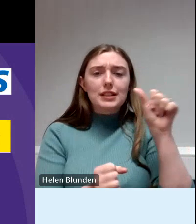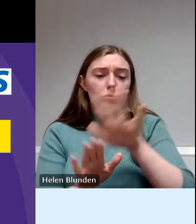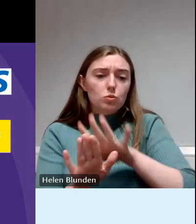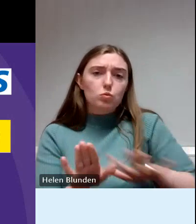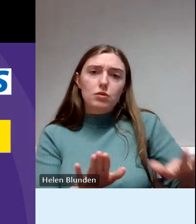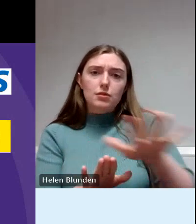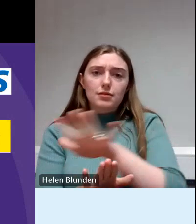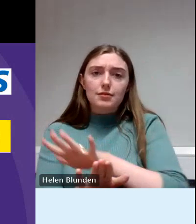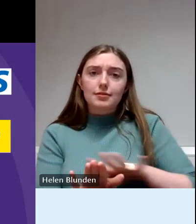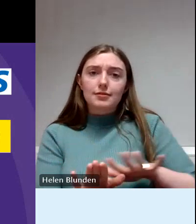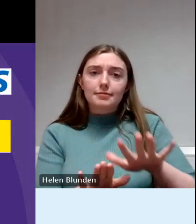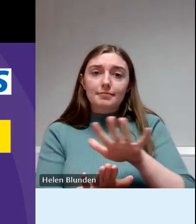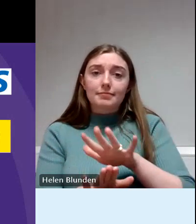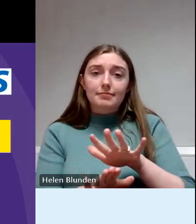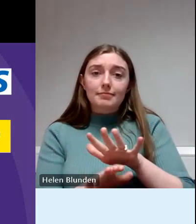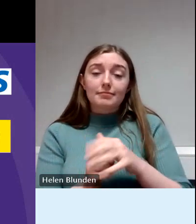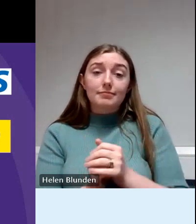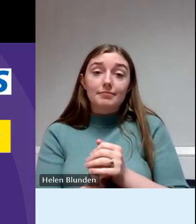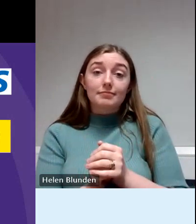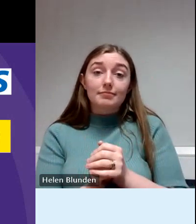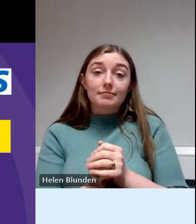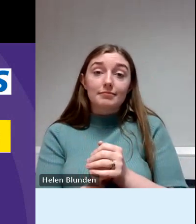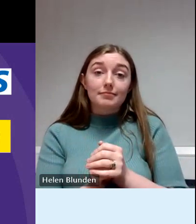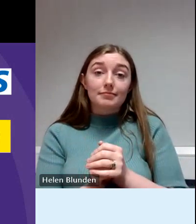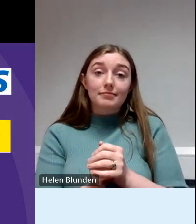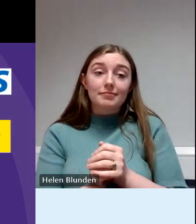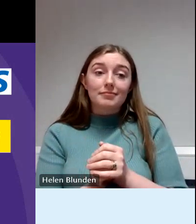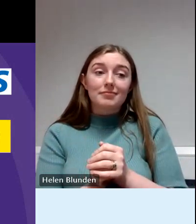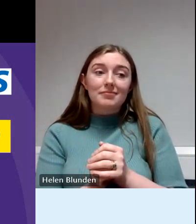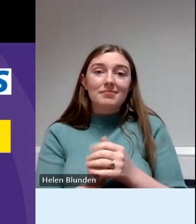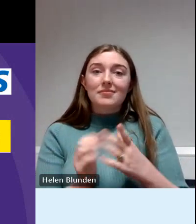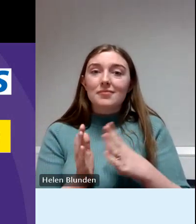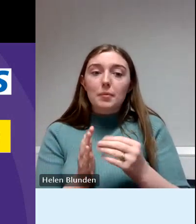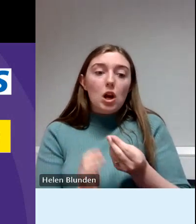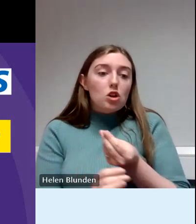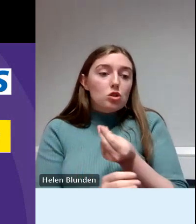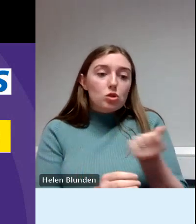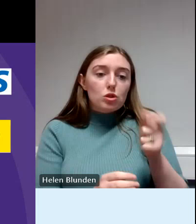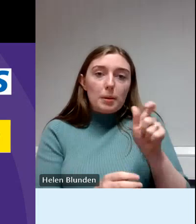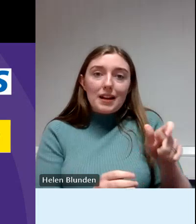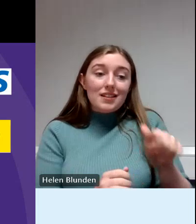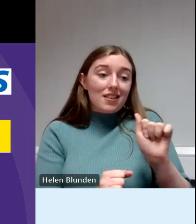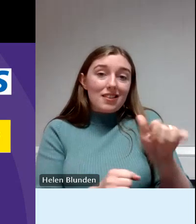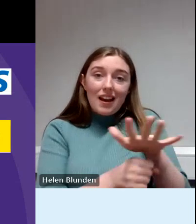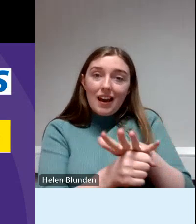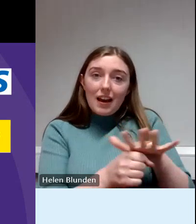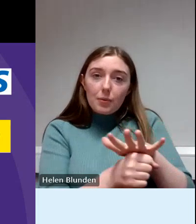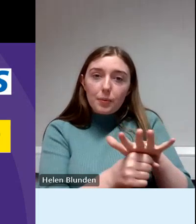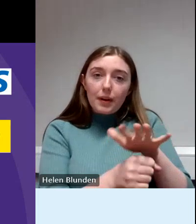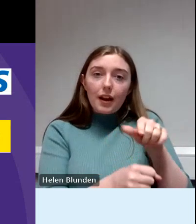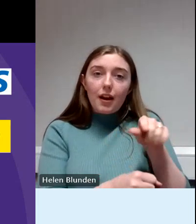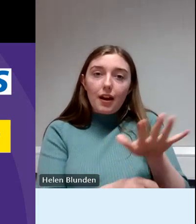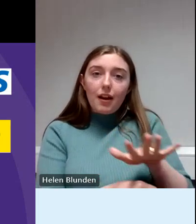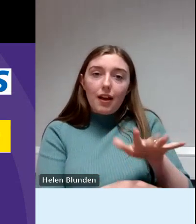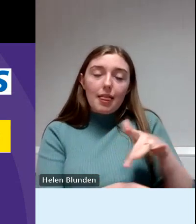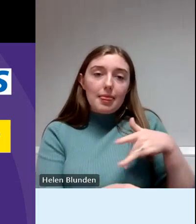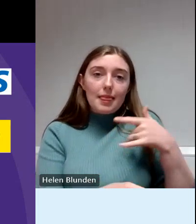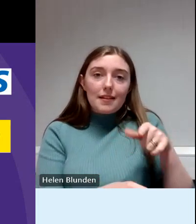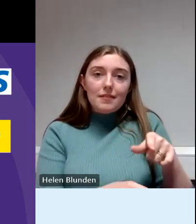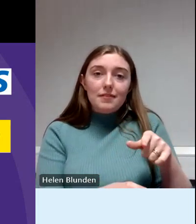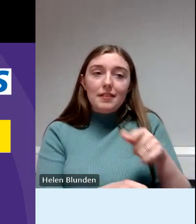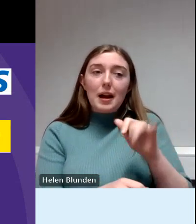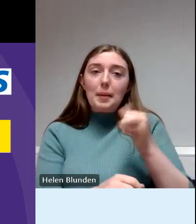terms of, so obviously some patients, just because of where they live, they may get some of their care outside of Derbyshire.